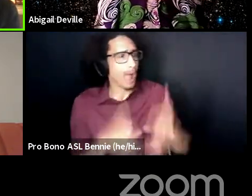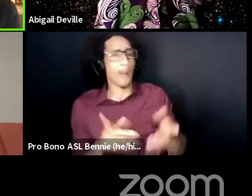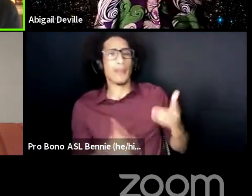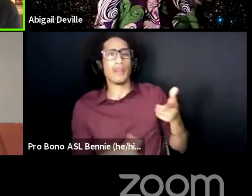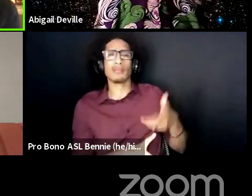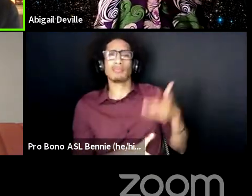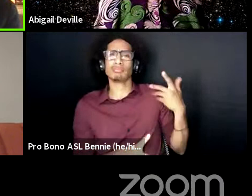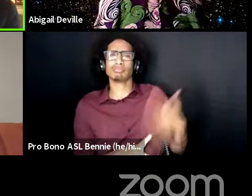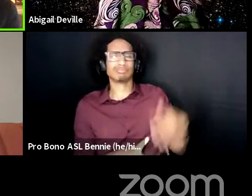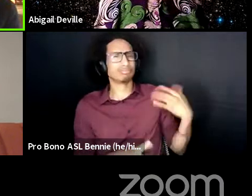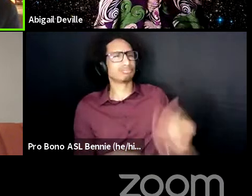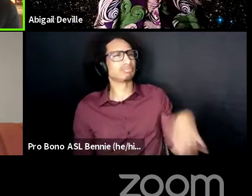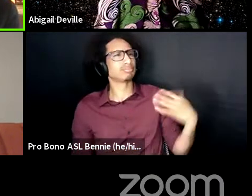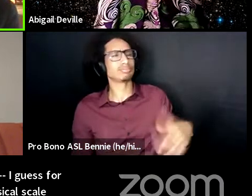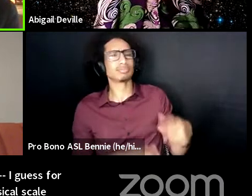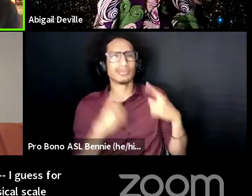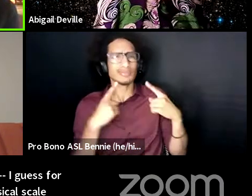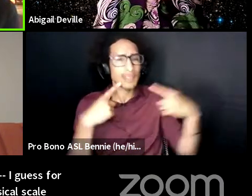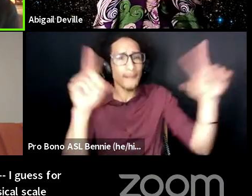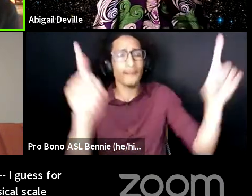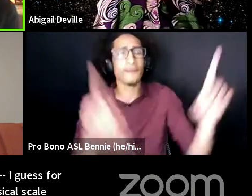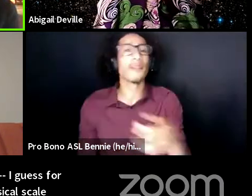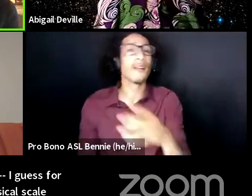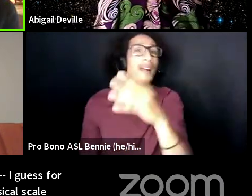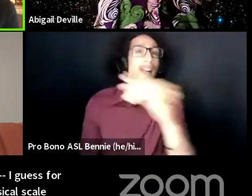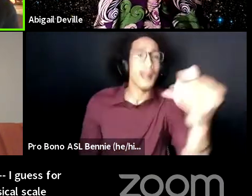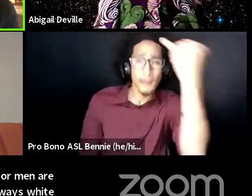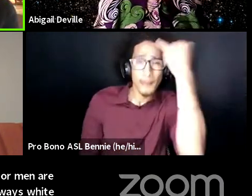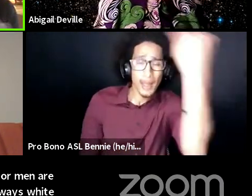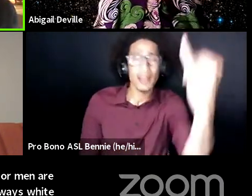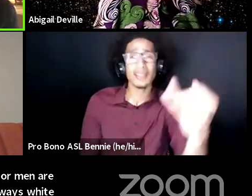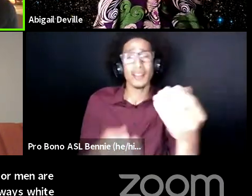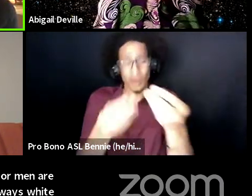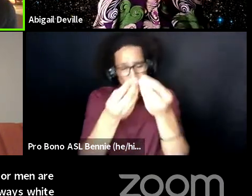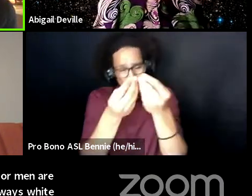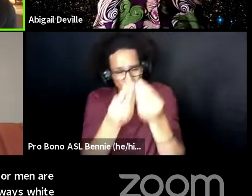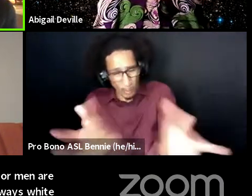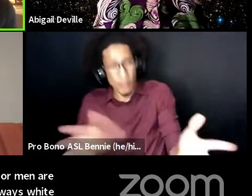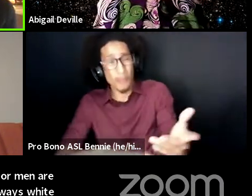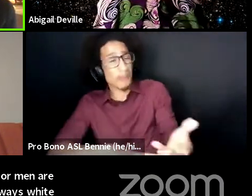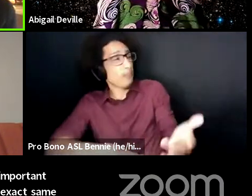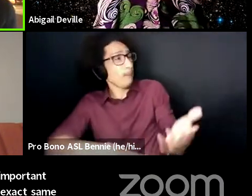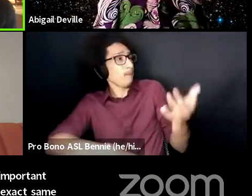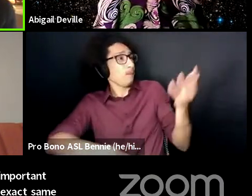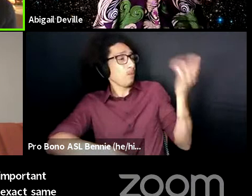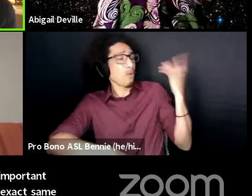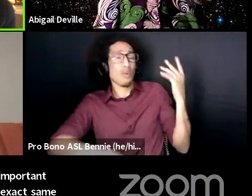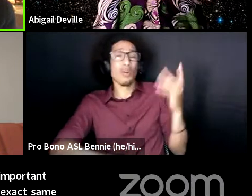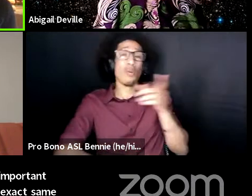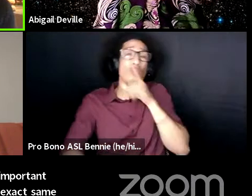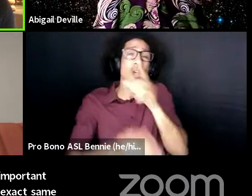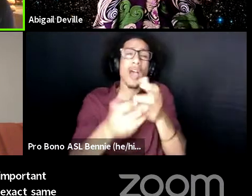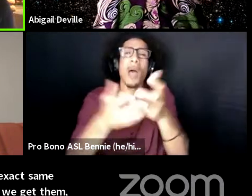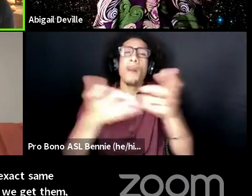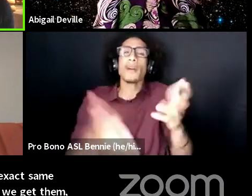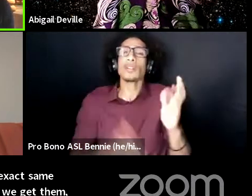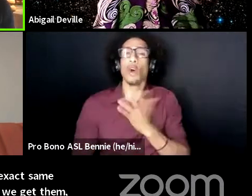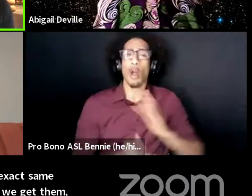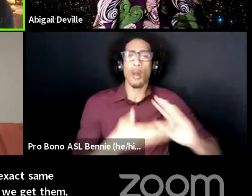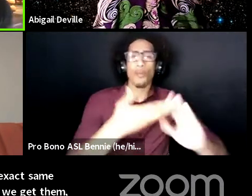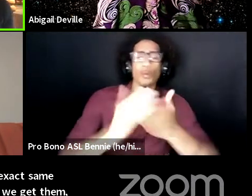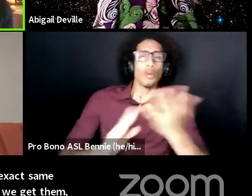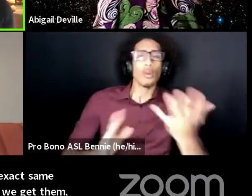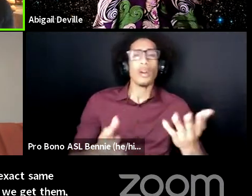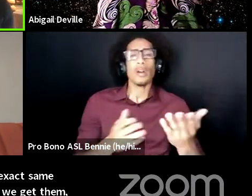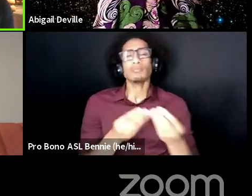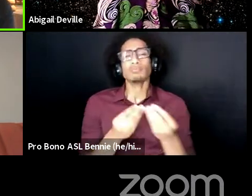how much have we lost by not being given that opportunity? How much has our community and our world really lost by not being given the opportunity